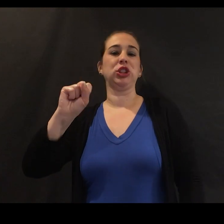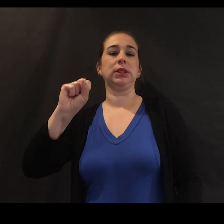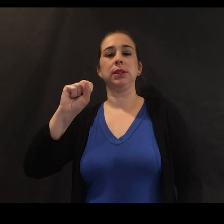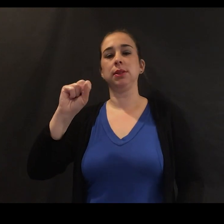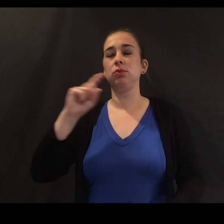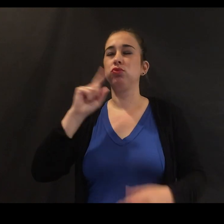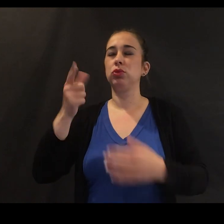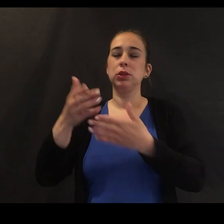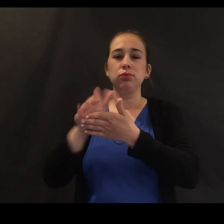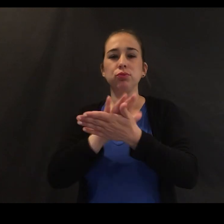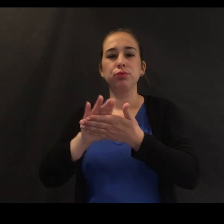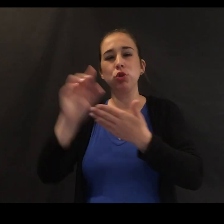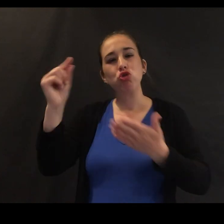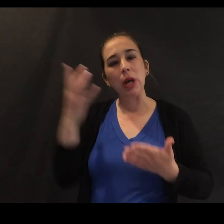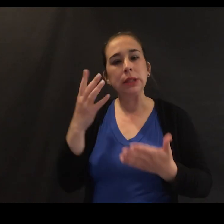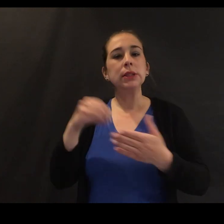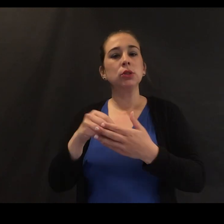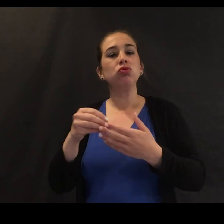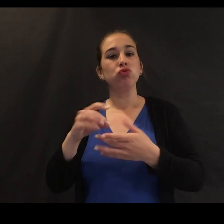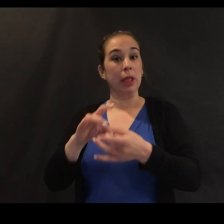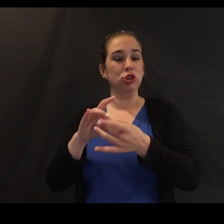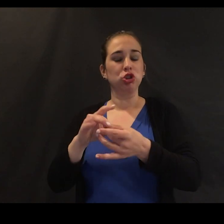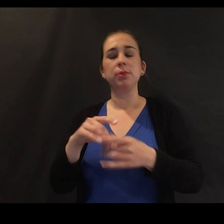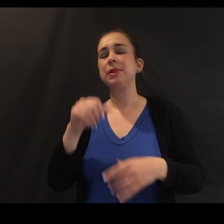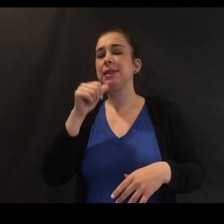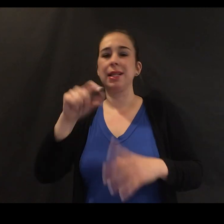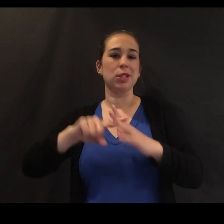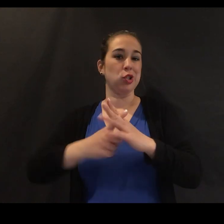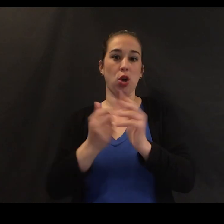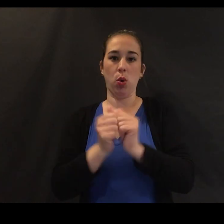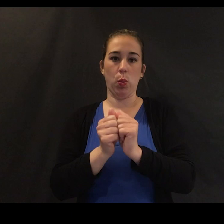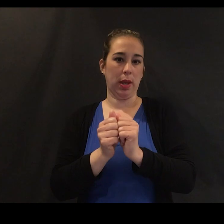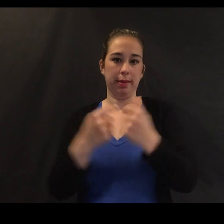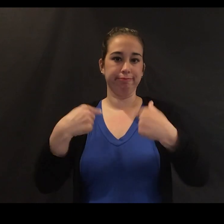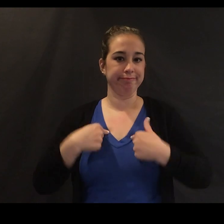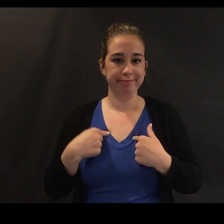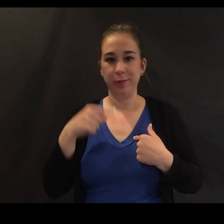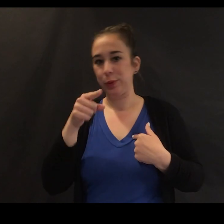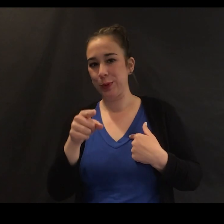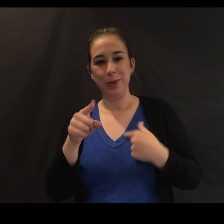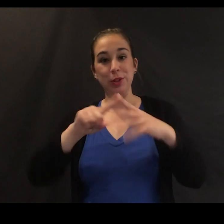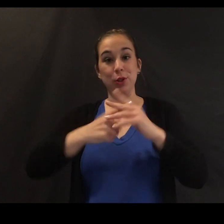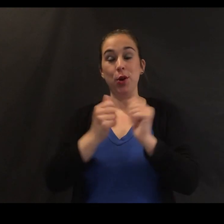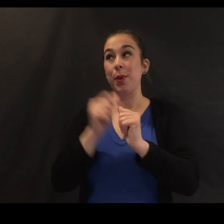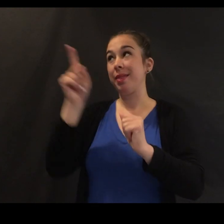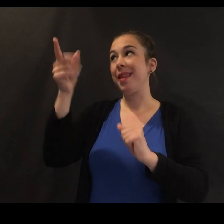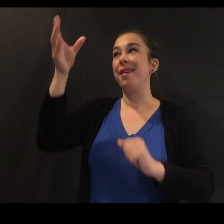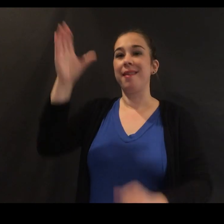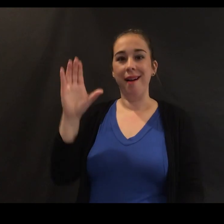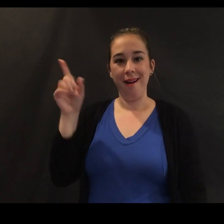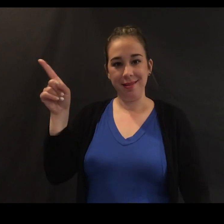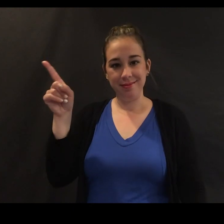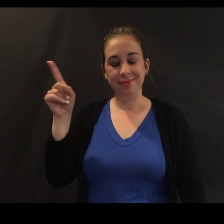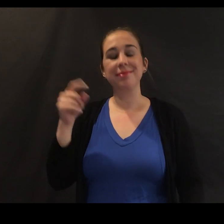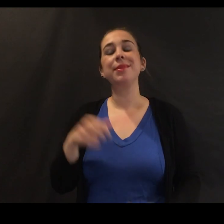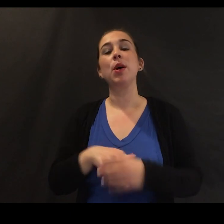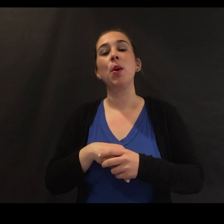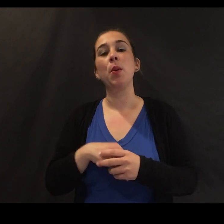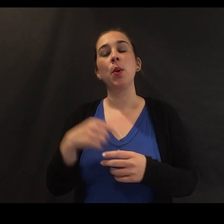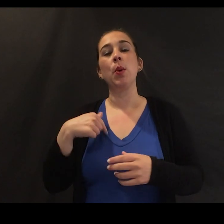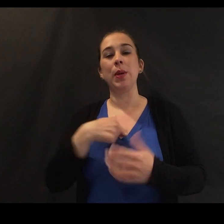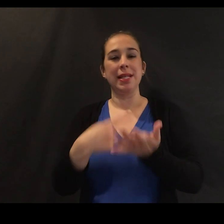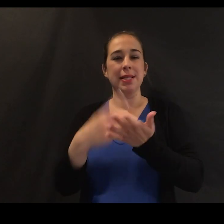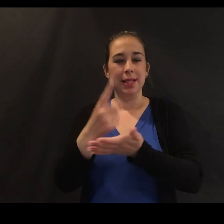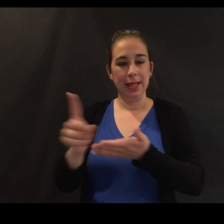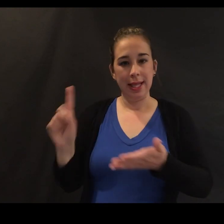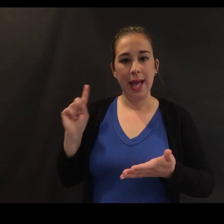idea of graciousness in relationships doesn't start with us. It actually starts with God. As we looked at last week